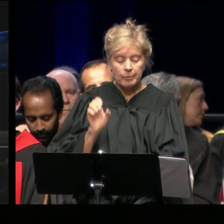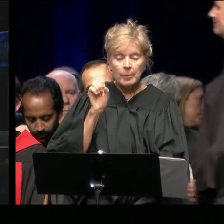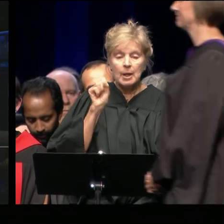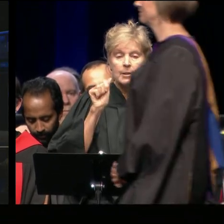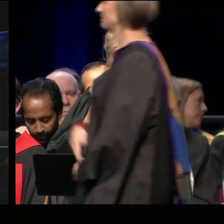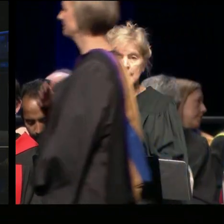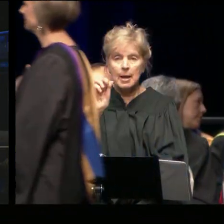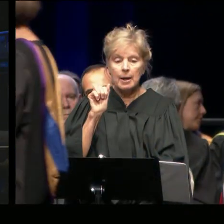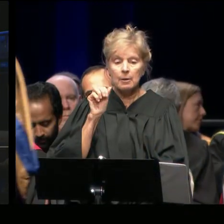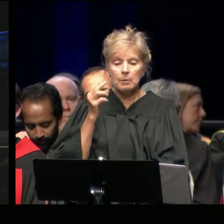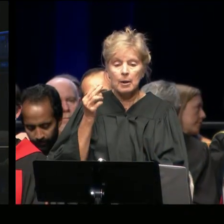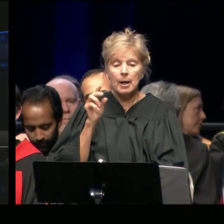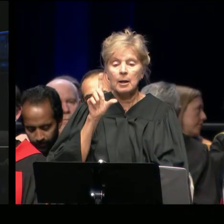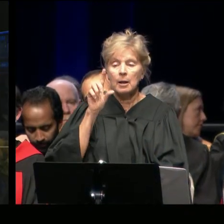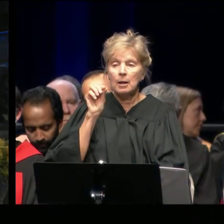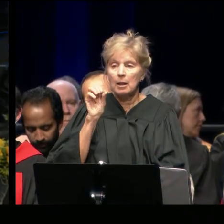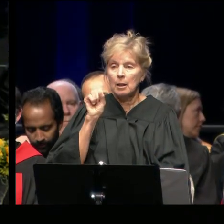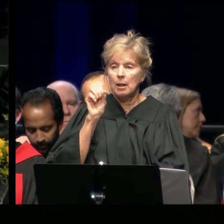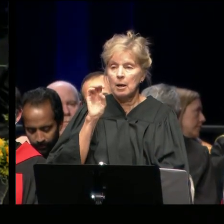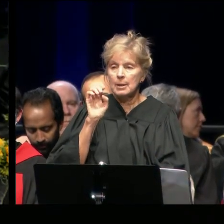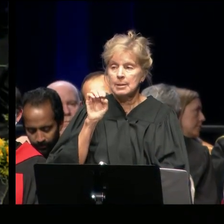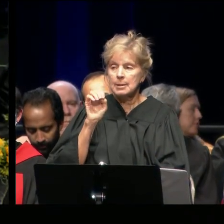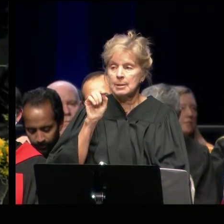Sarah Lozett.